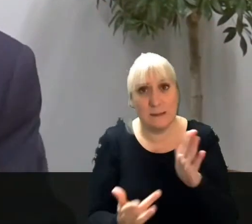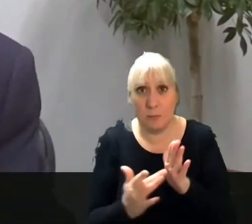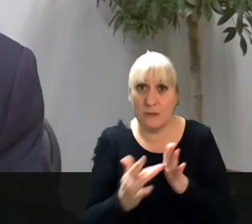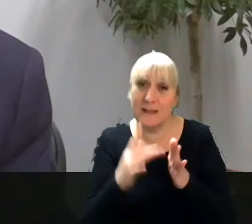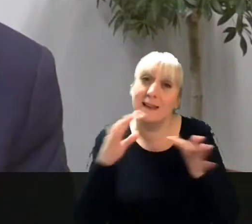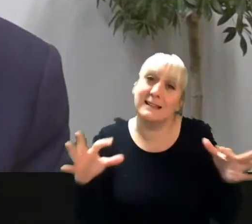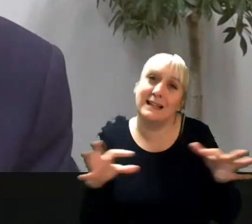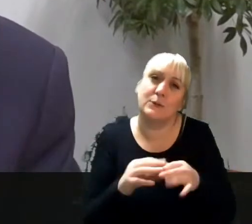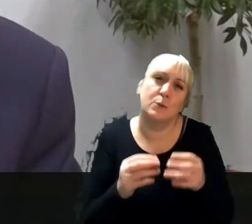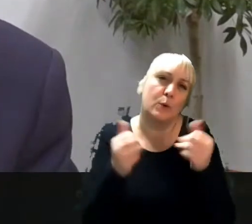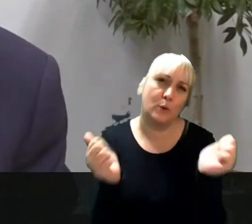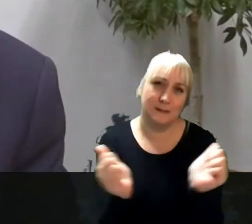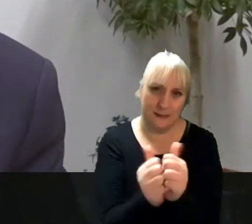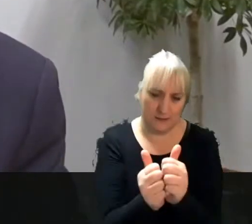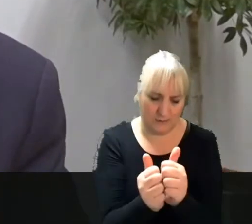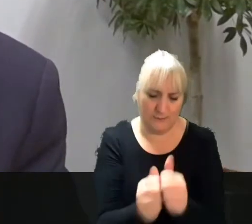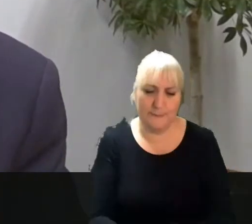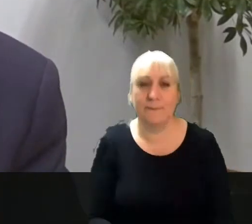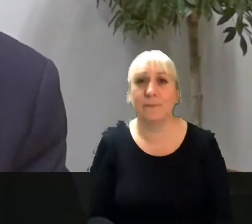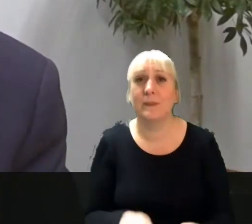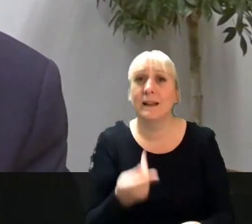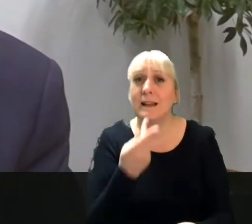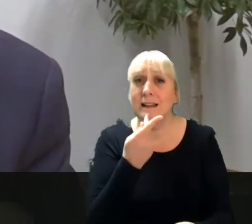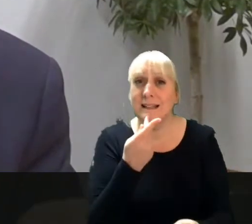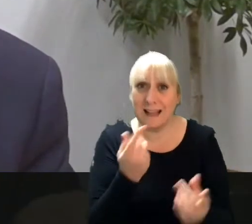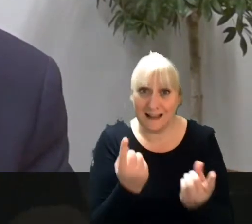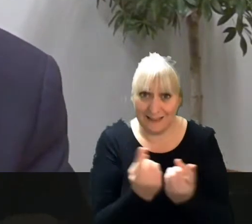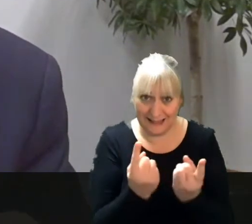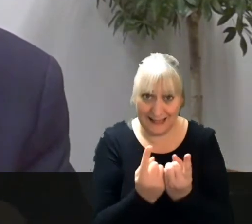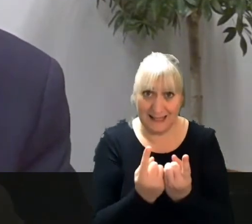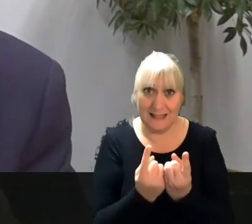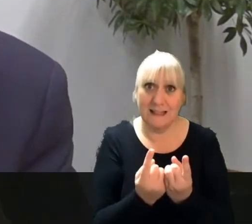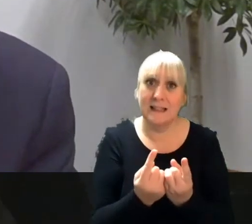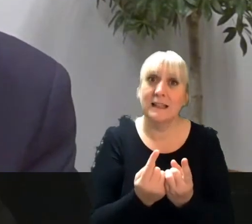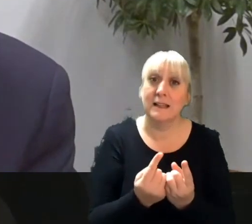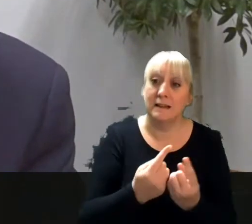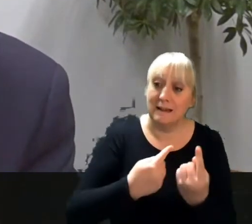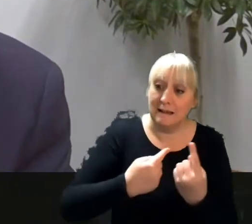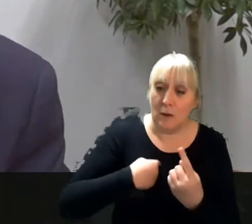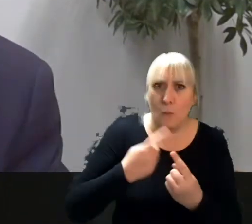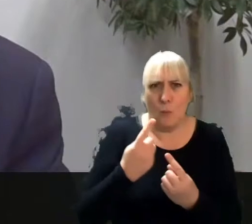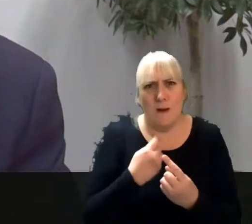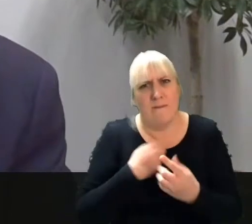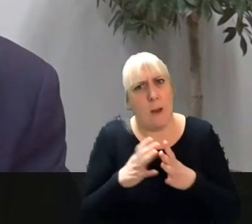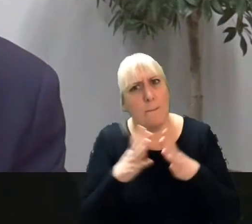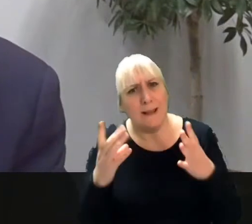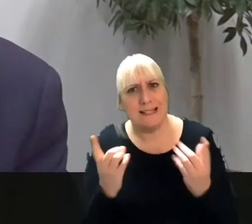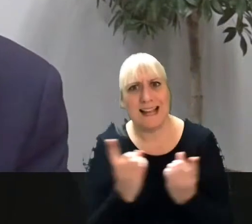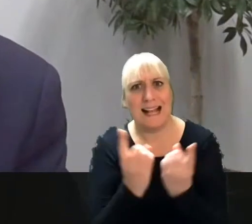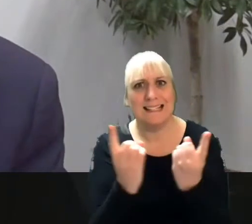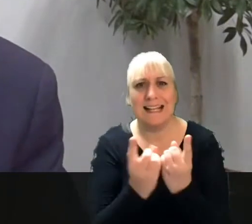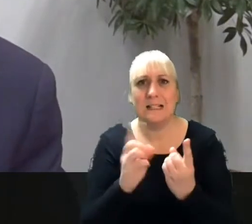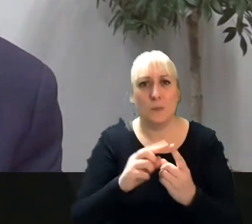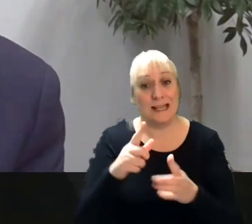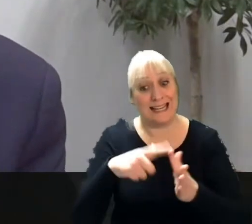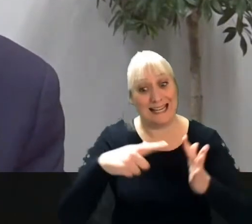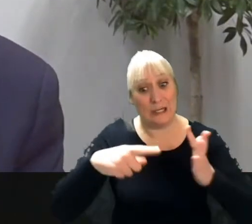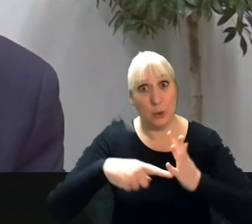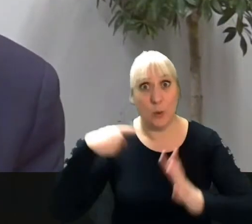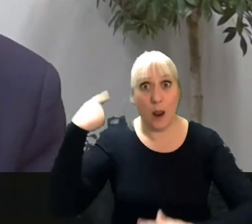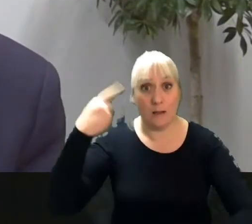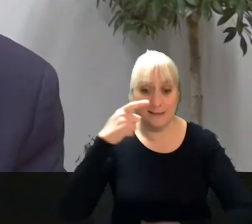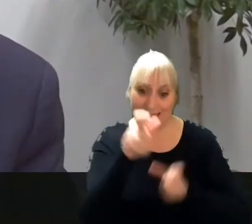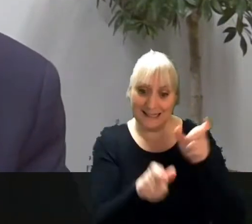services. The second thing is one of our biggest assets are EU Londoners. And for those EU Londoners who are in London, I want to say thank